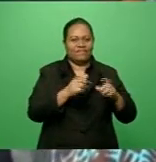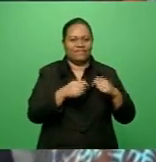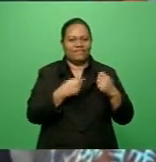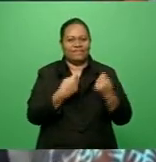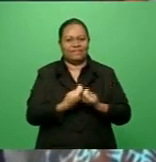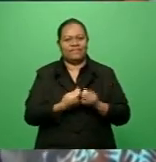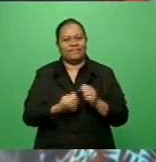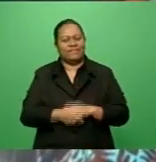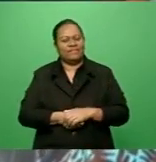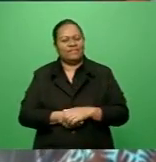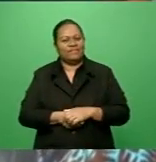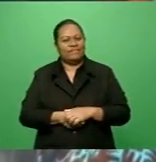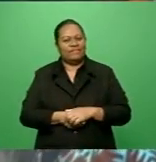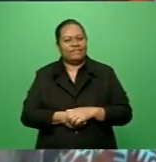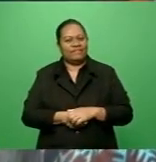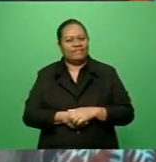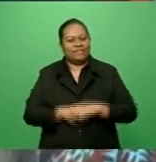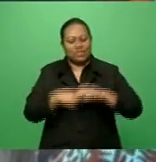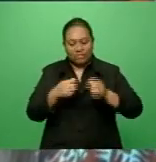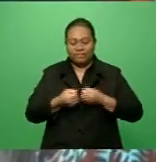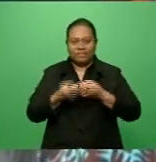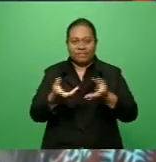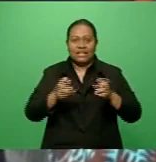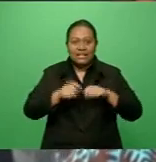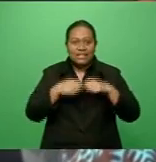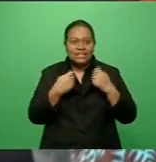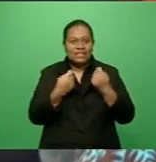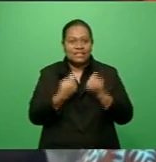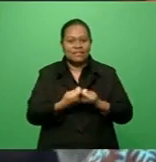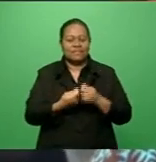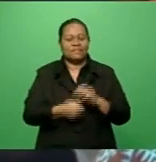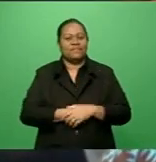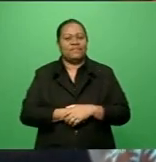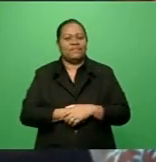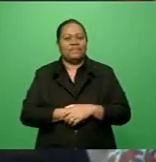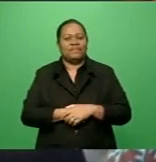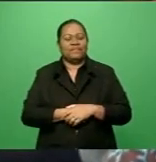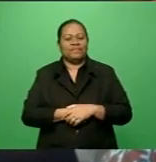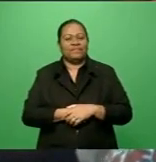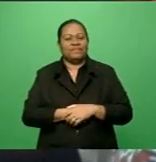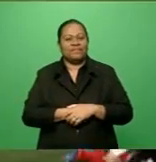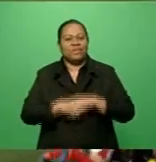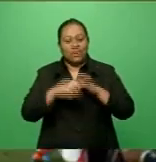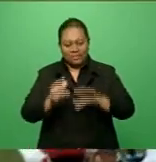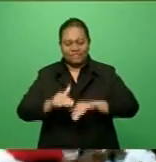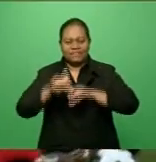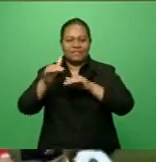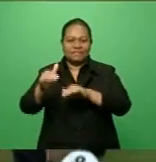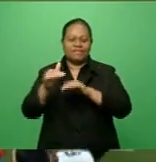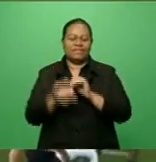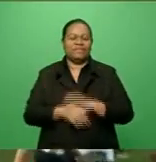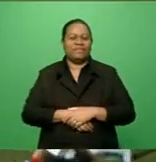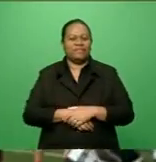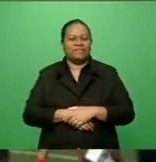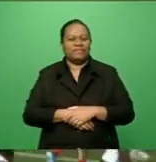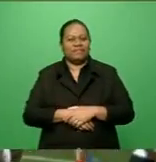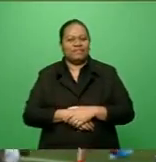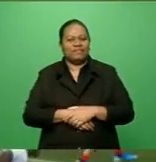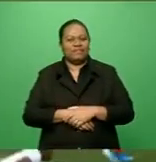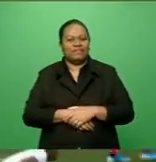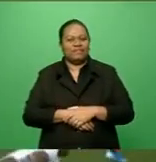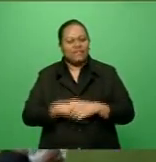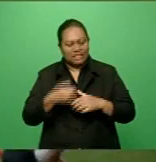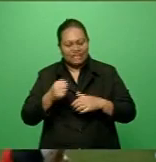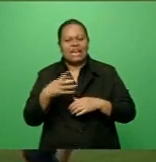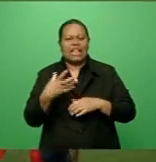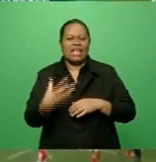when we'll certainly announce a squad that will take part, but we still have